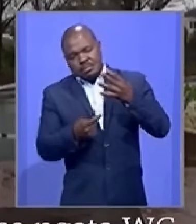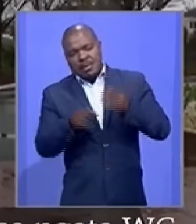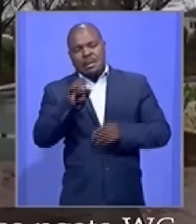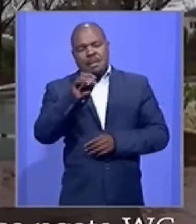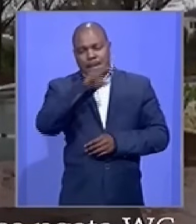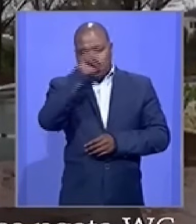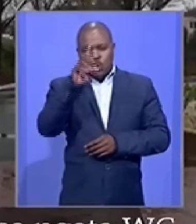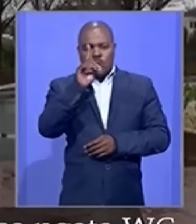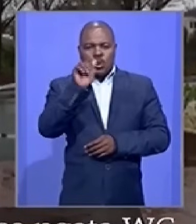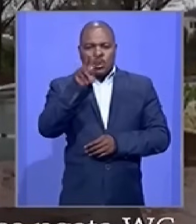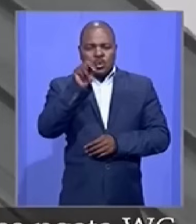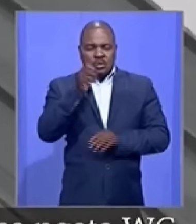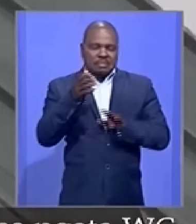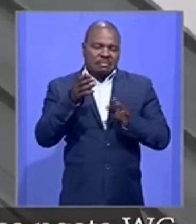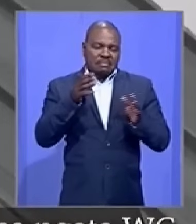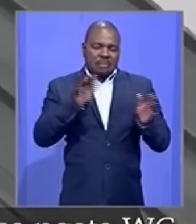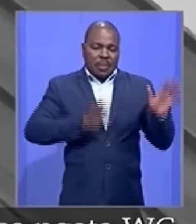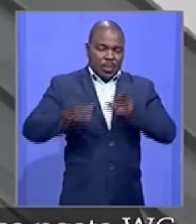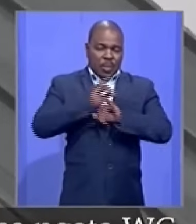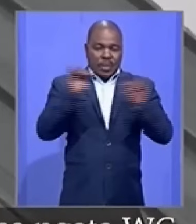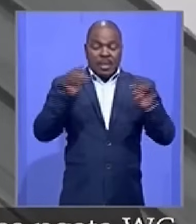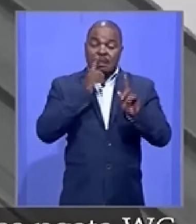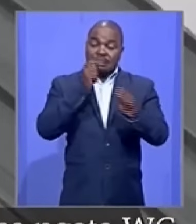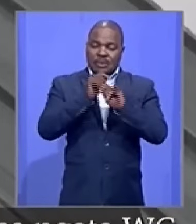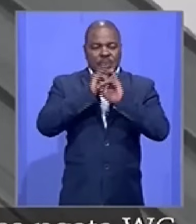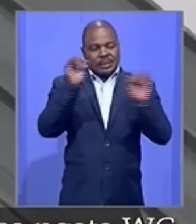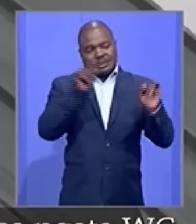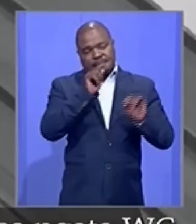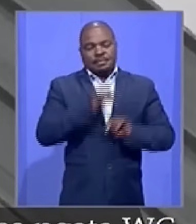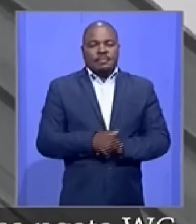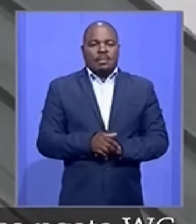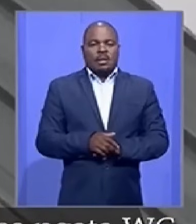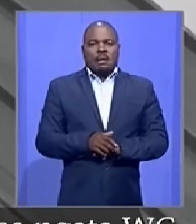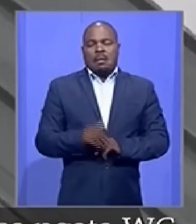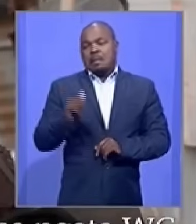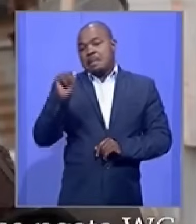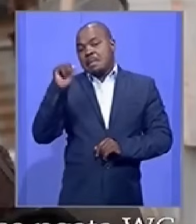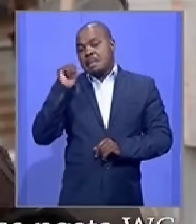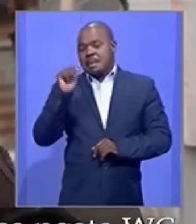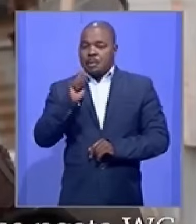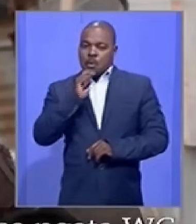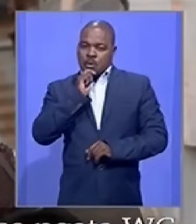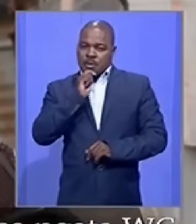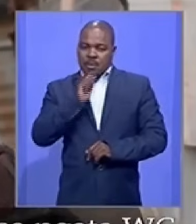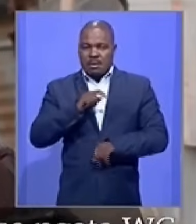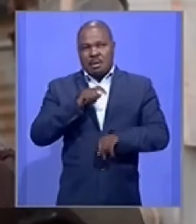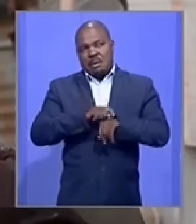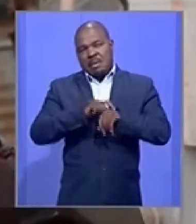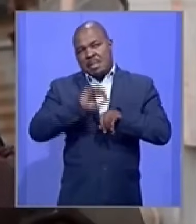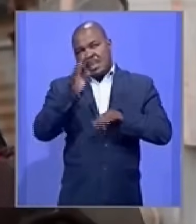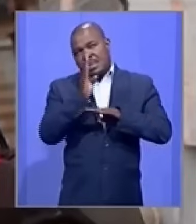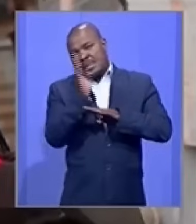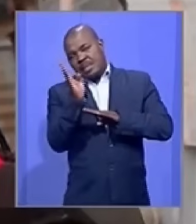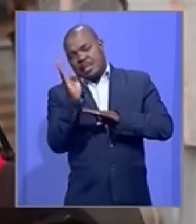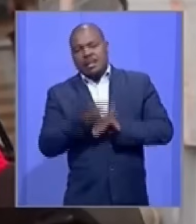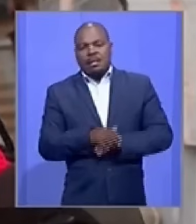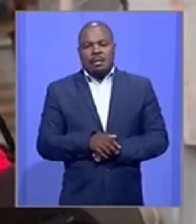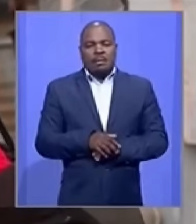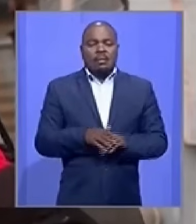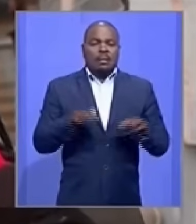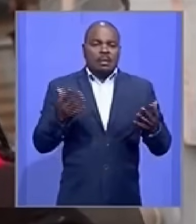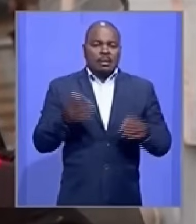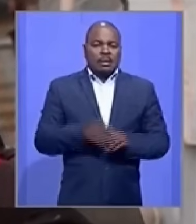Downs. Dibaka tsa mekhukhu di thefulehile haholo. So yesterday morning after 3 o'clock, there's coming